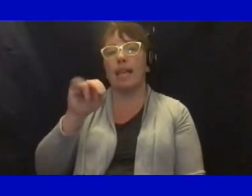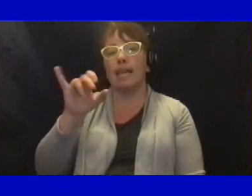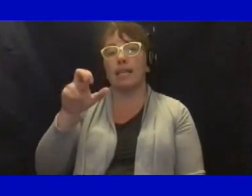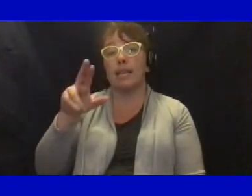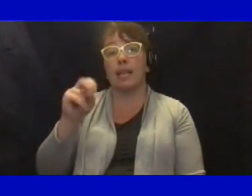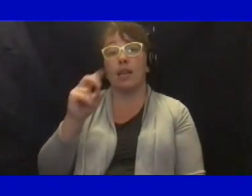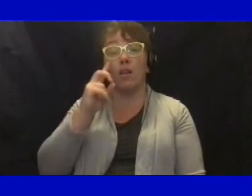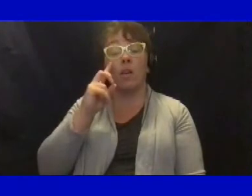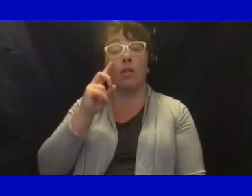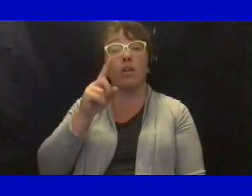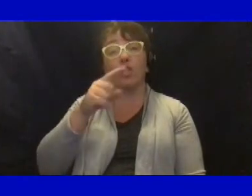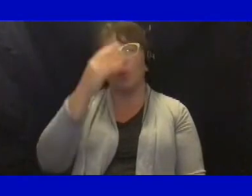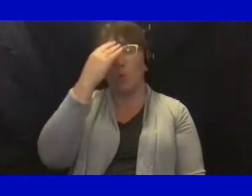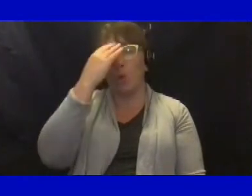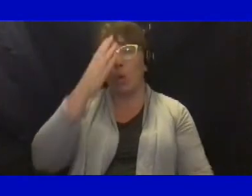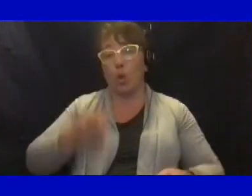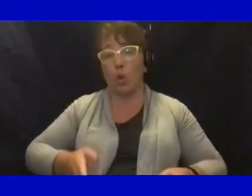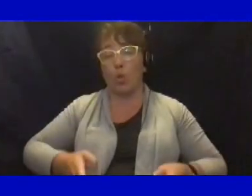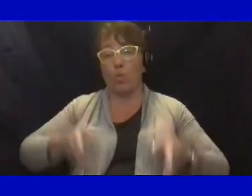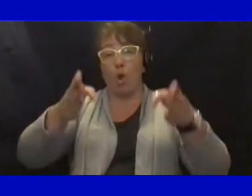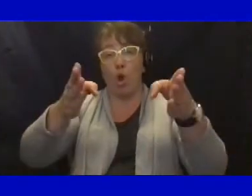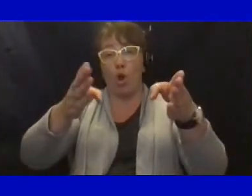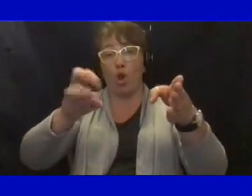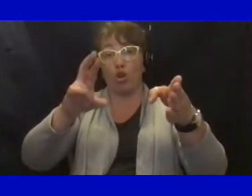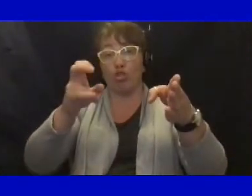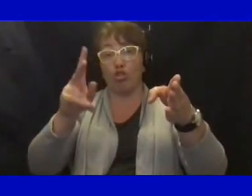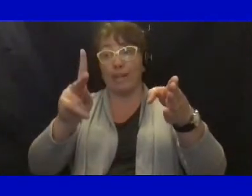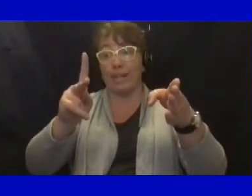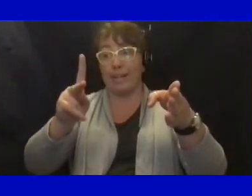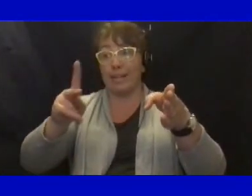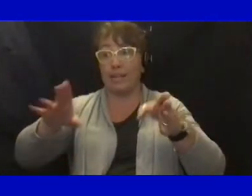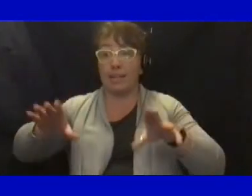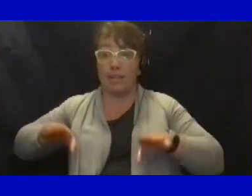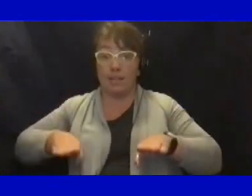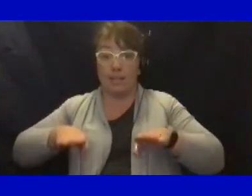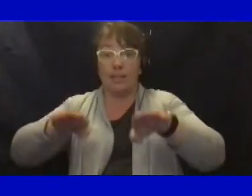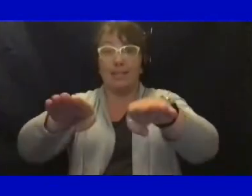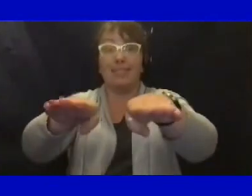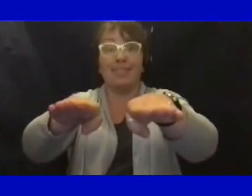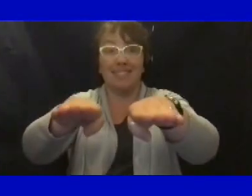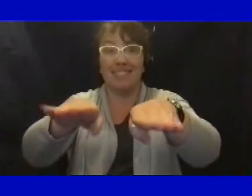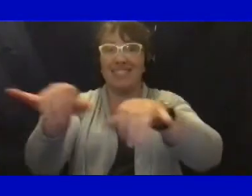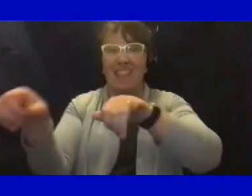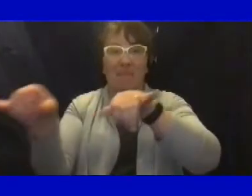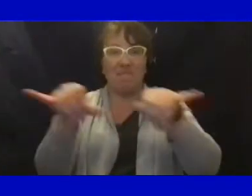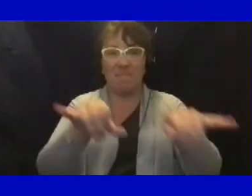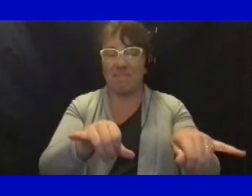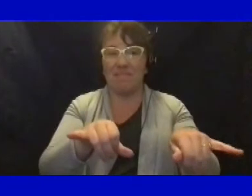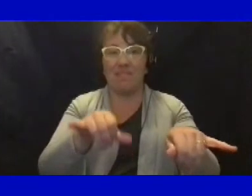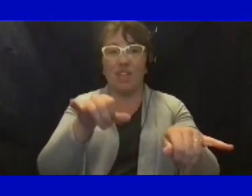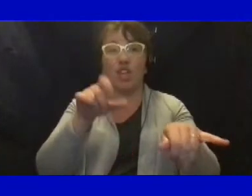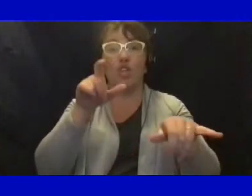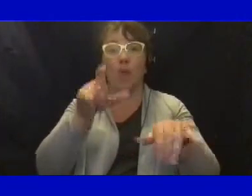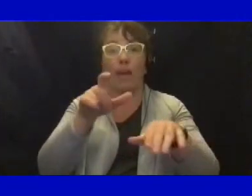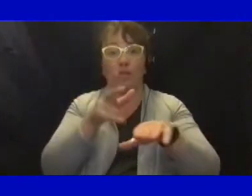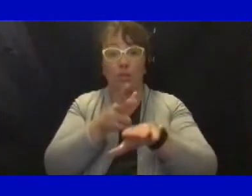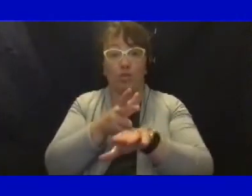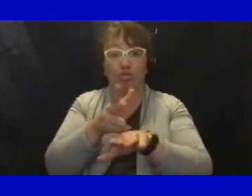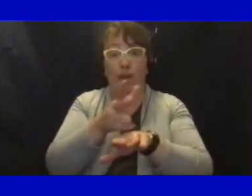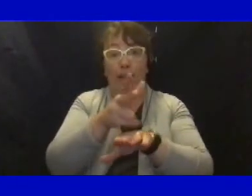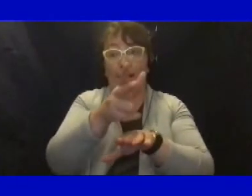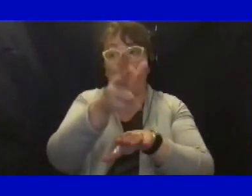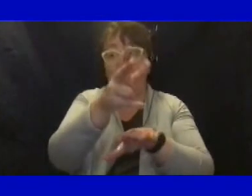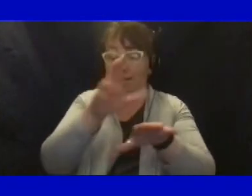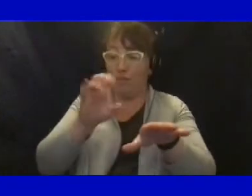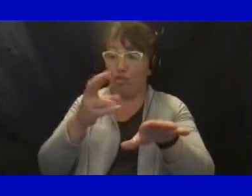know that the road and the creek are one. That is the creek. You literally drive up the creek. It's